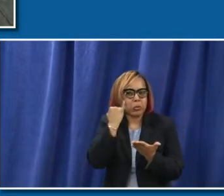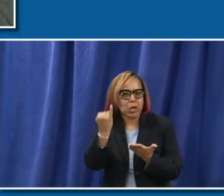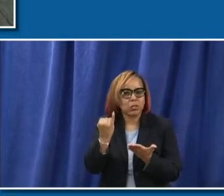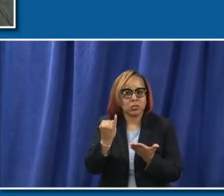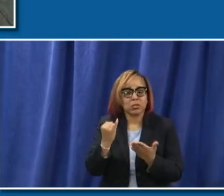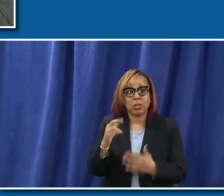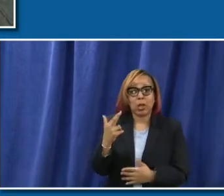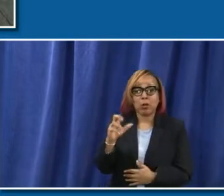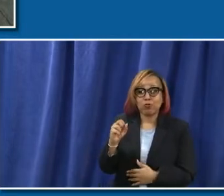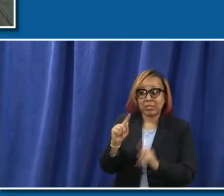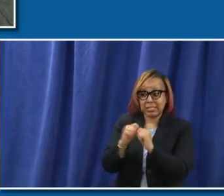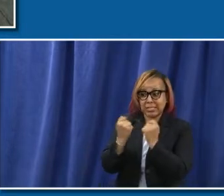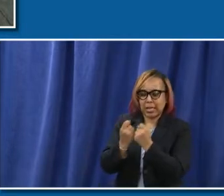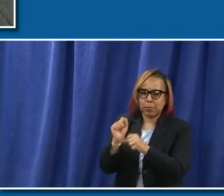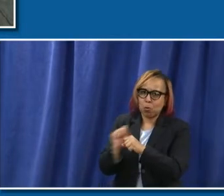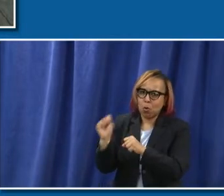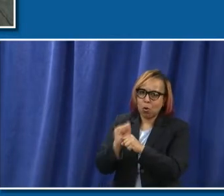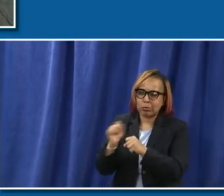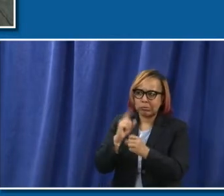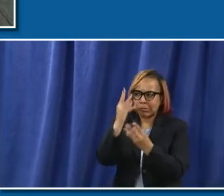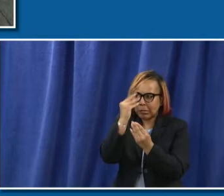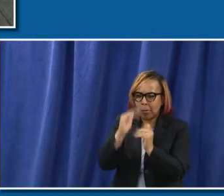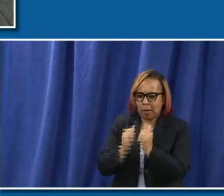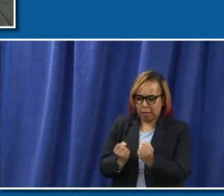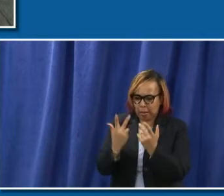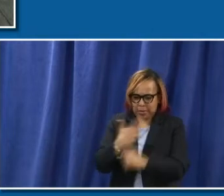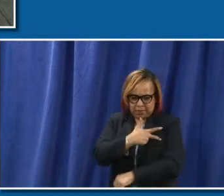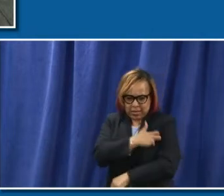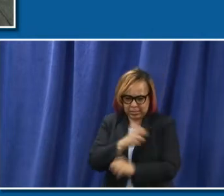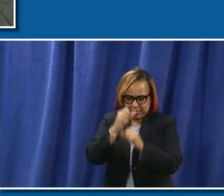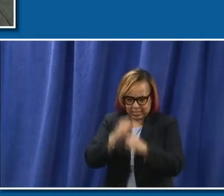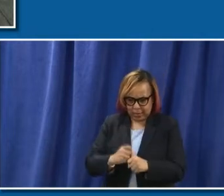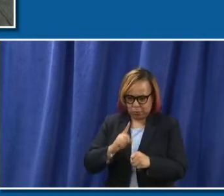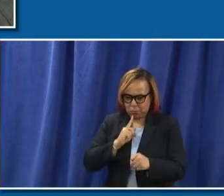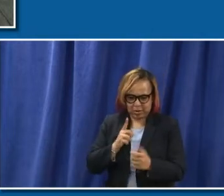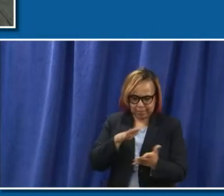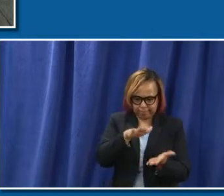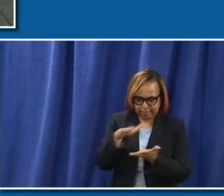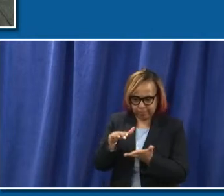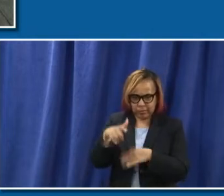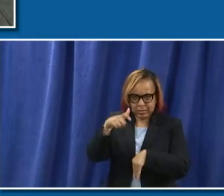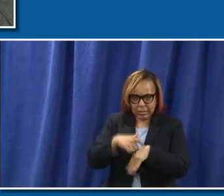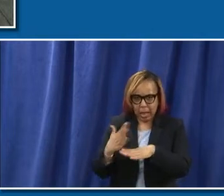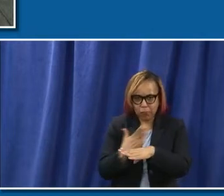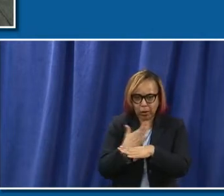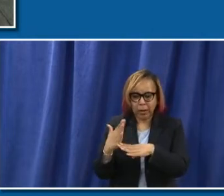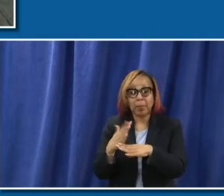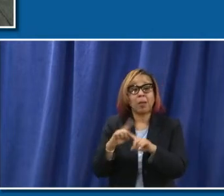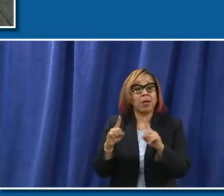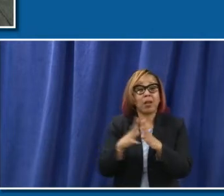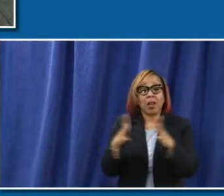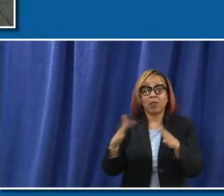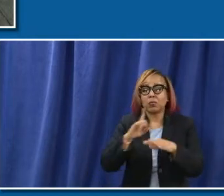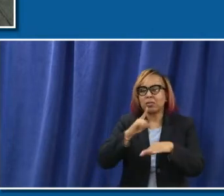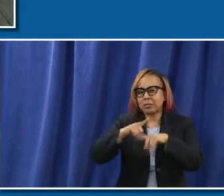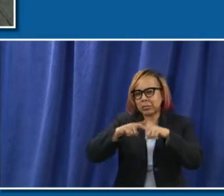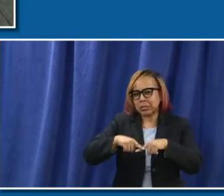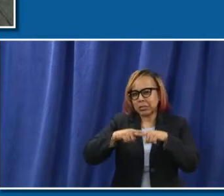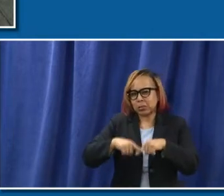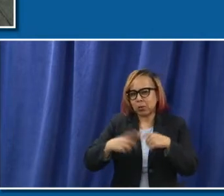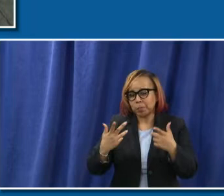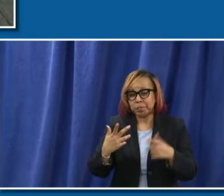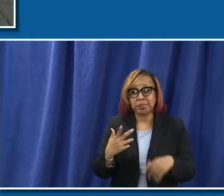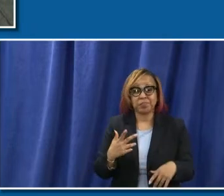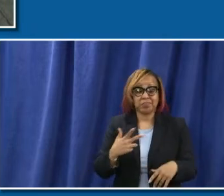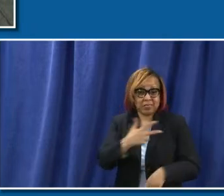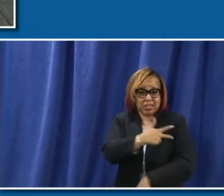and Chris's team has worked very hard to think about how many vaccines can we get through over what time frame. But a lot of this depends on